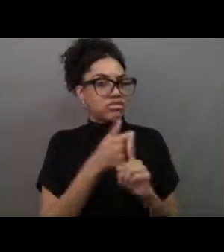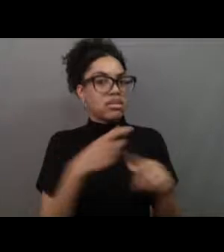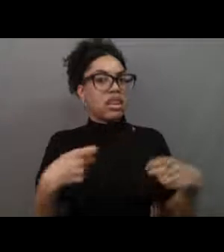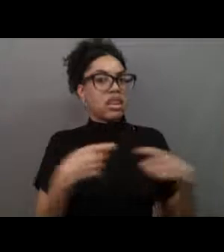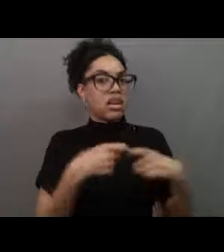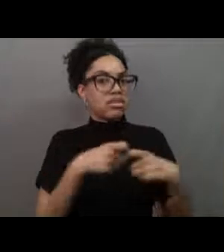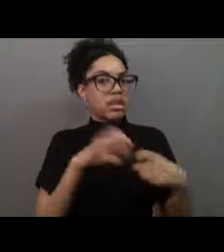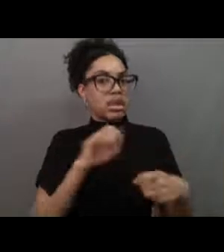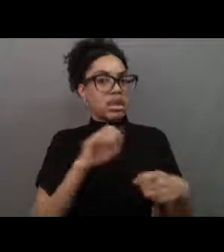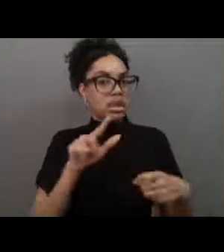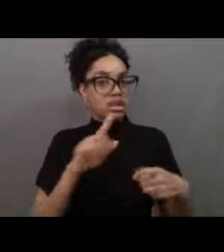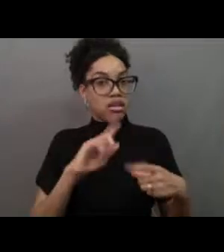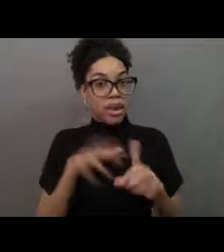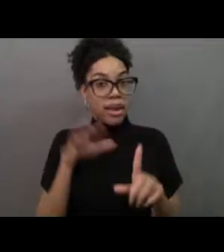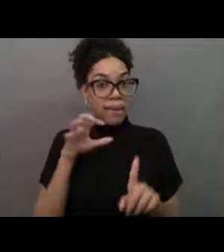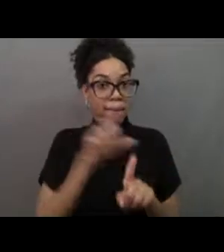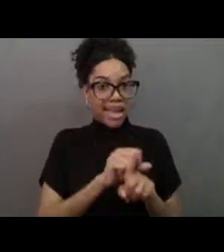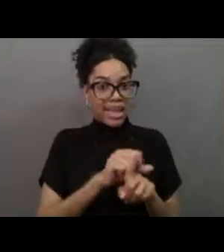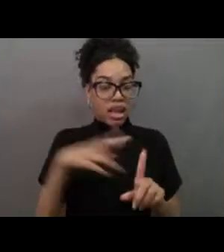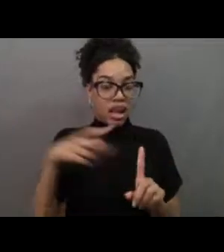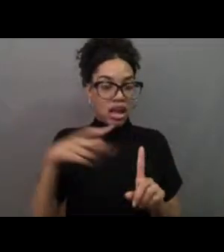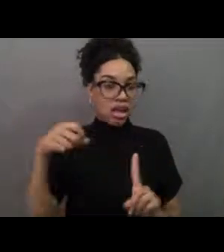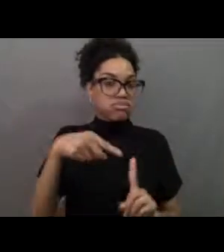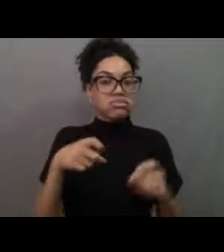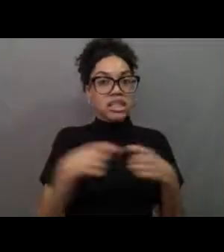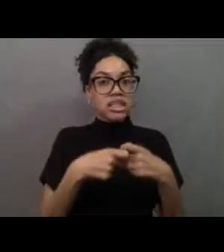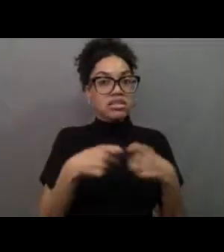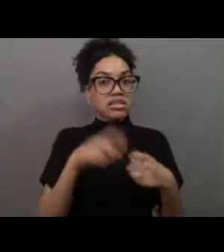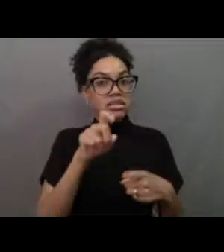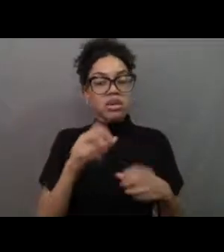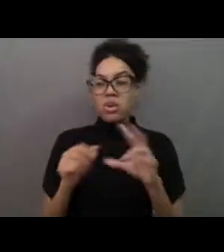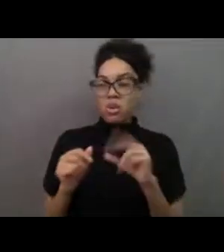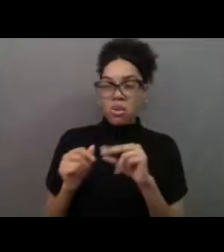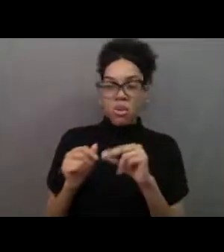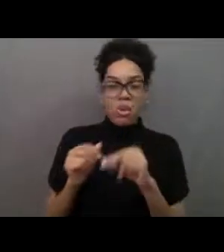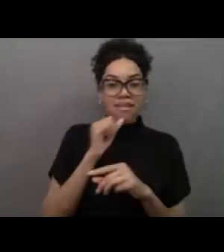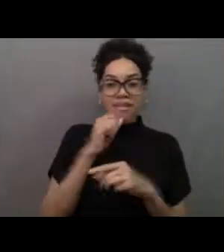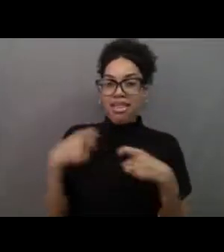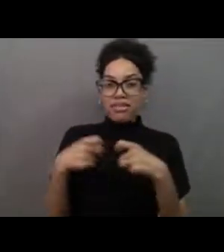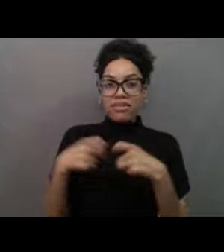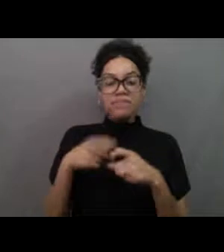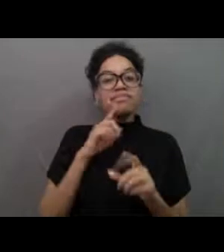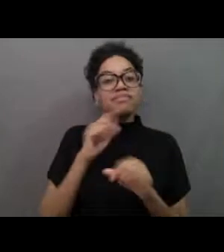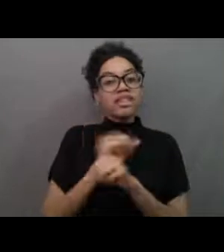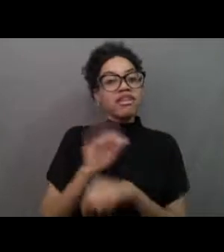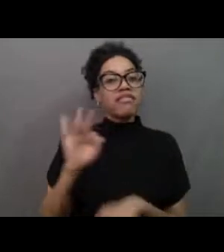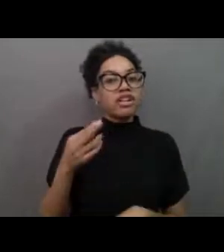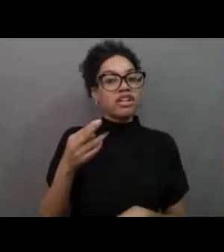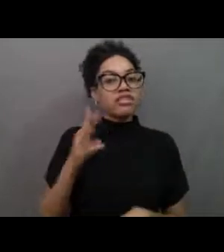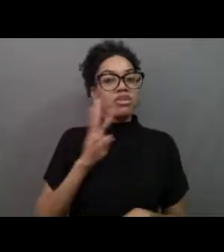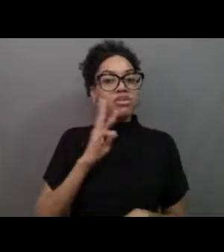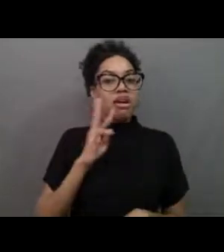electricity when it bites you? No, this is not an electric eel. An electric eel is actually a freshwater species. This is just a type of eel.